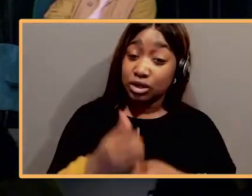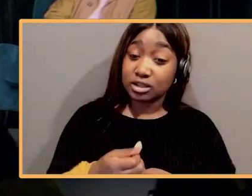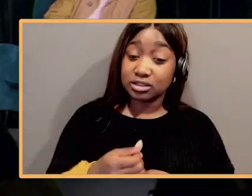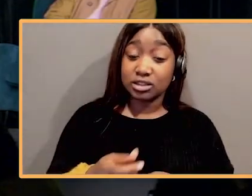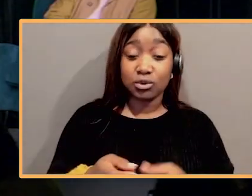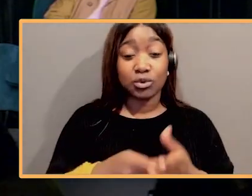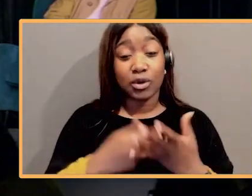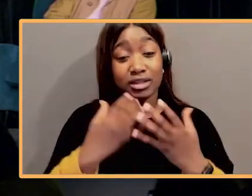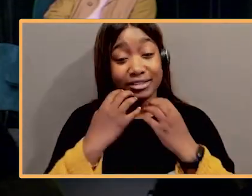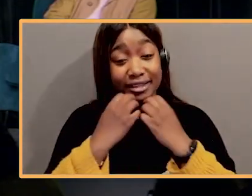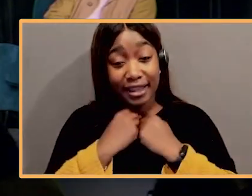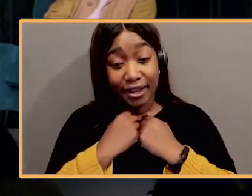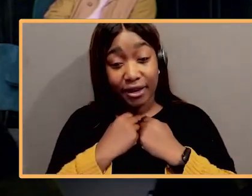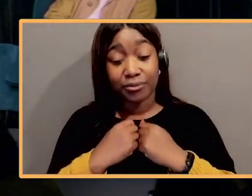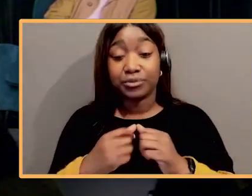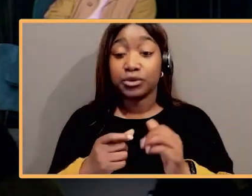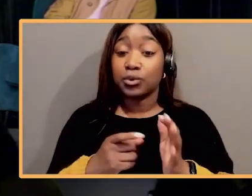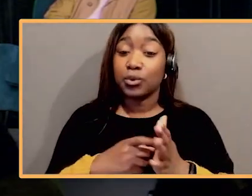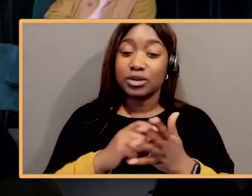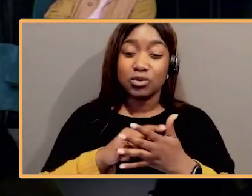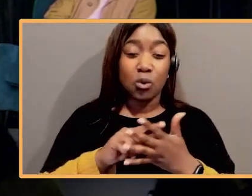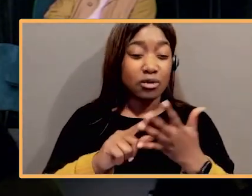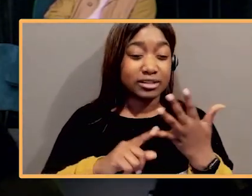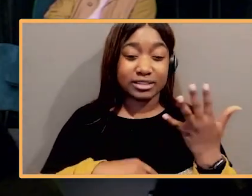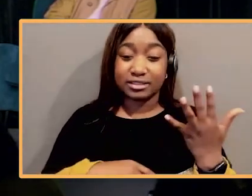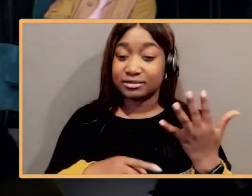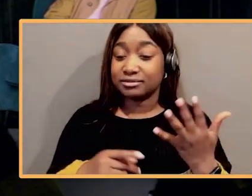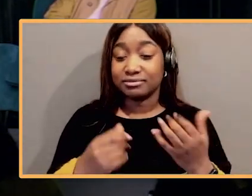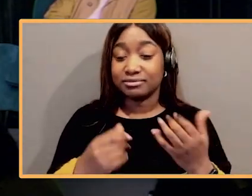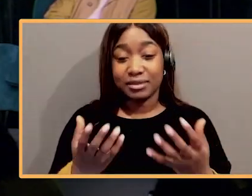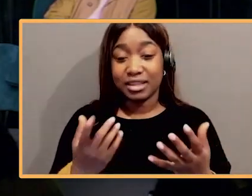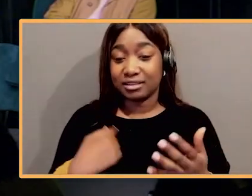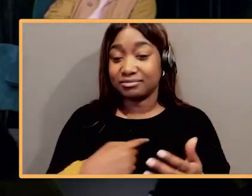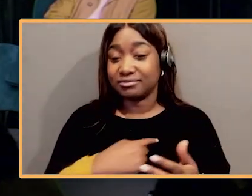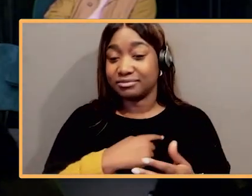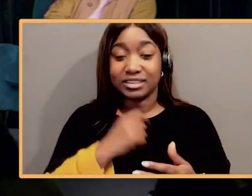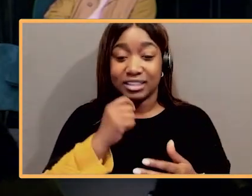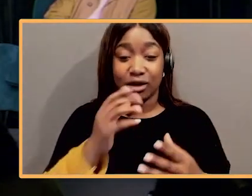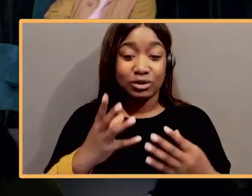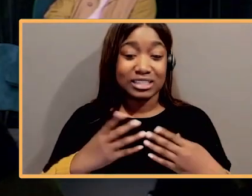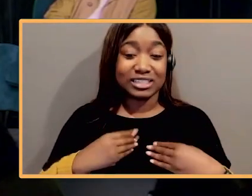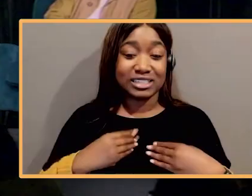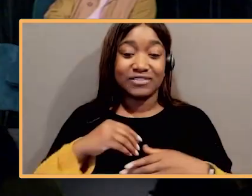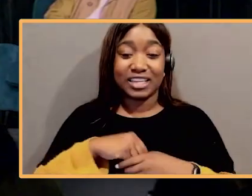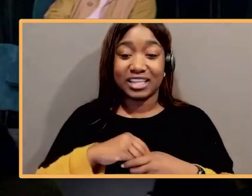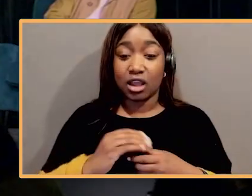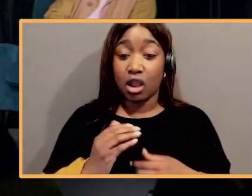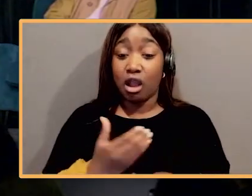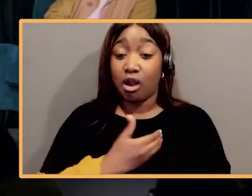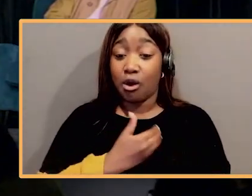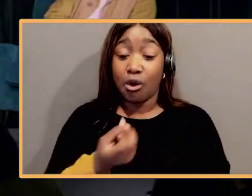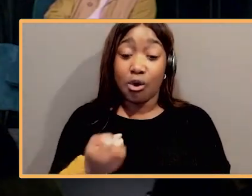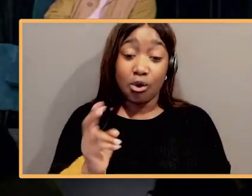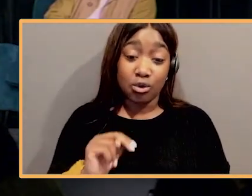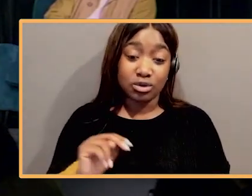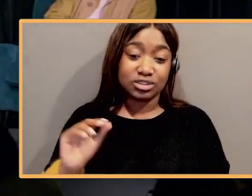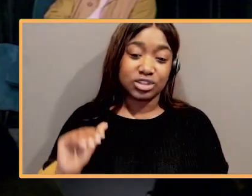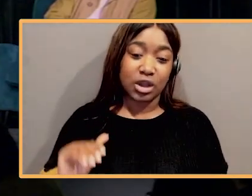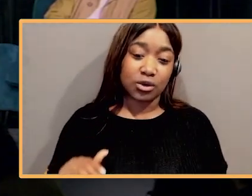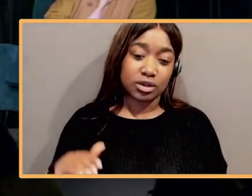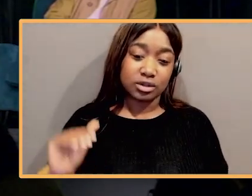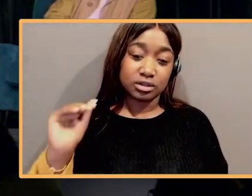care. It requires all these things that many of us didn't receive in our own childhoods.